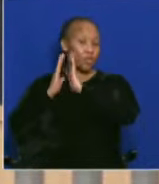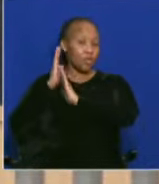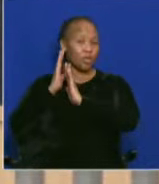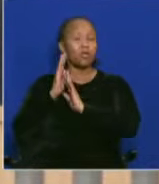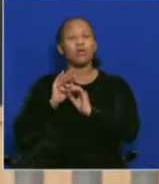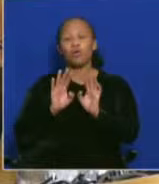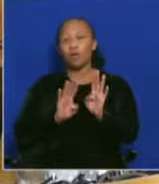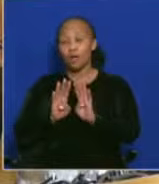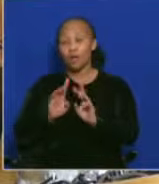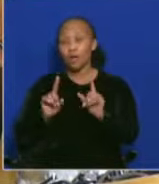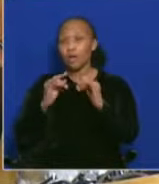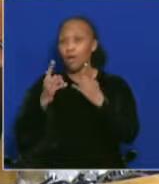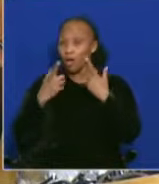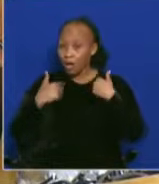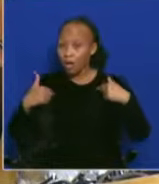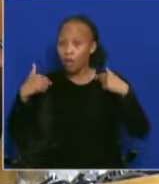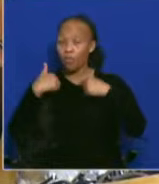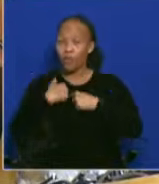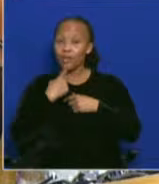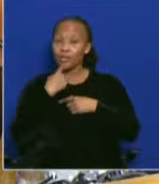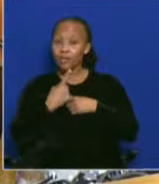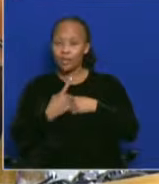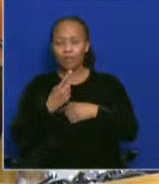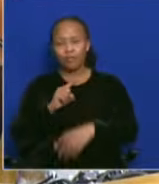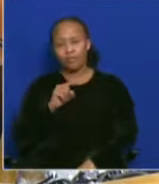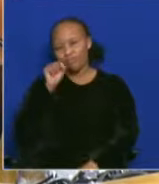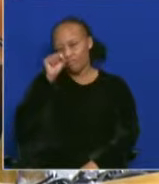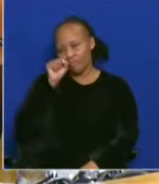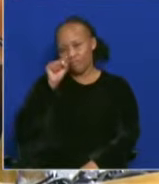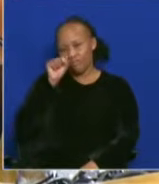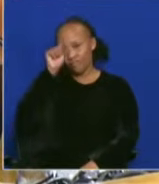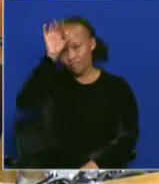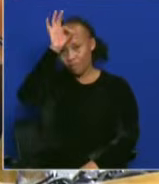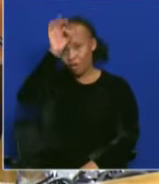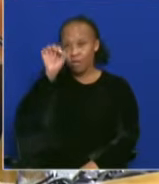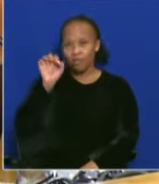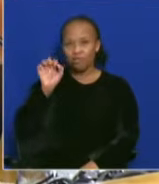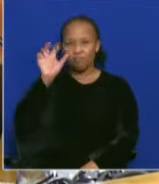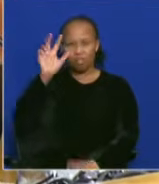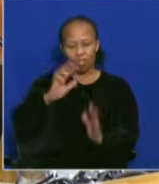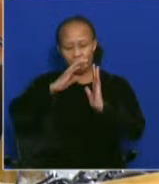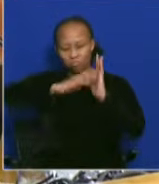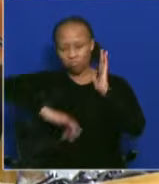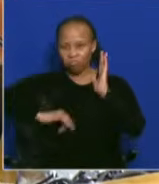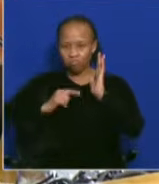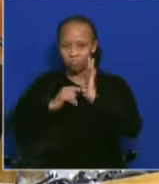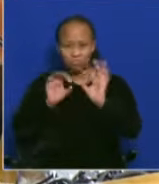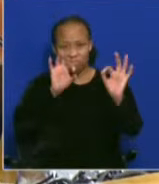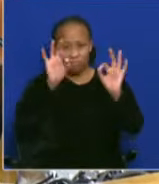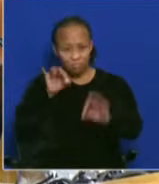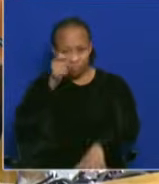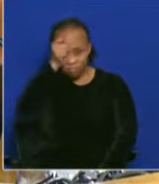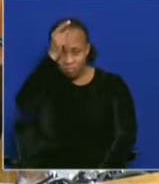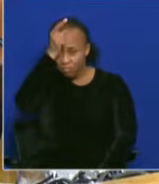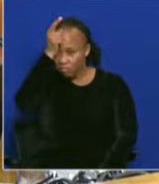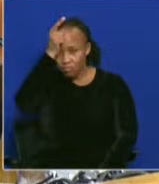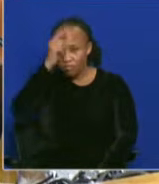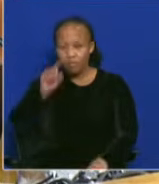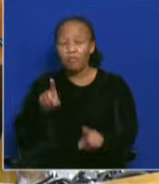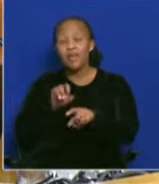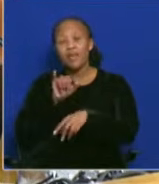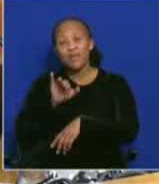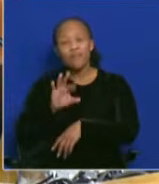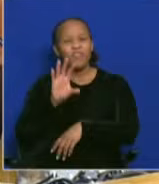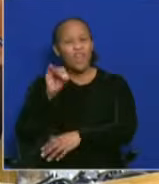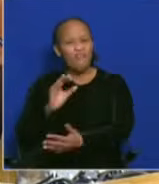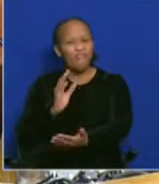the affidavit cannot properly be understood unless it is considered within the statutory and factual context in which